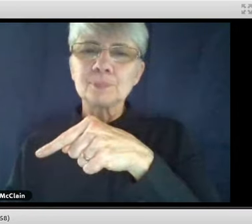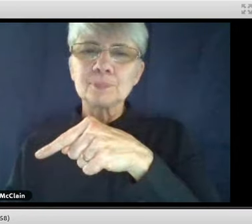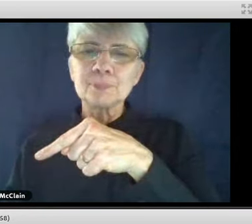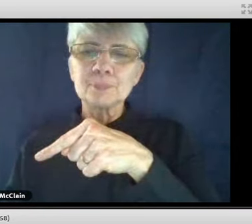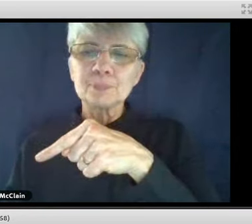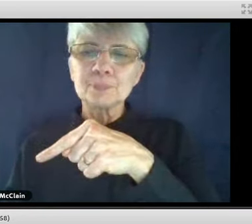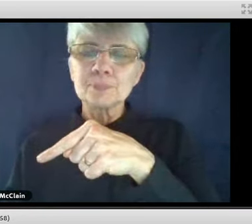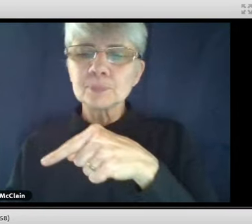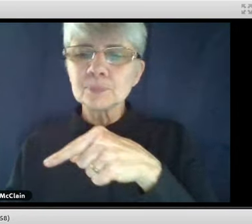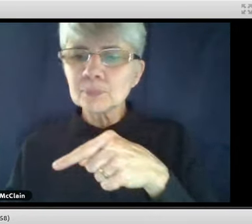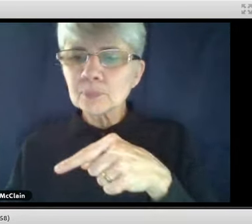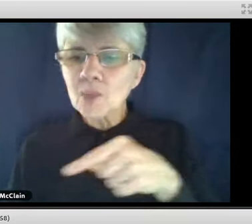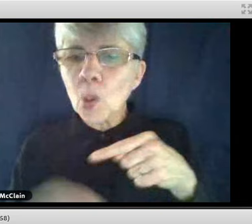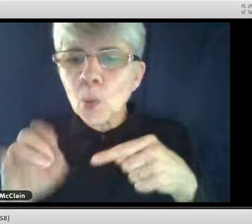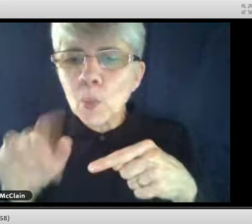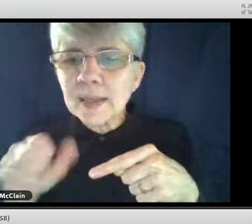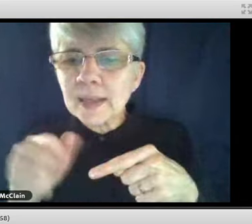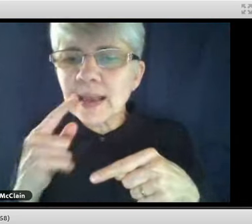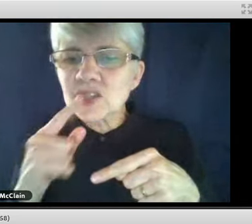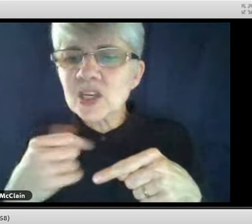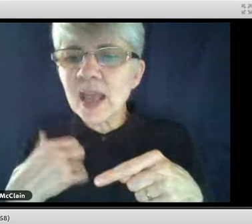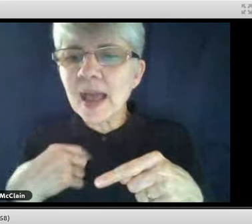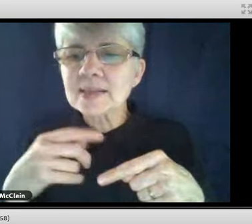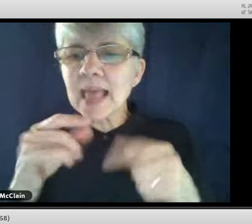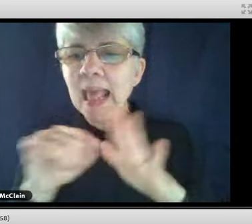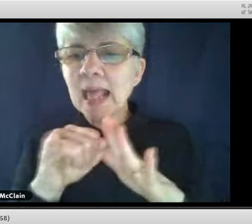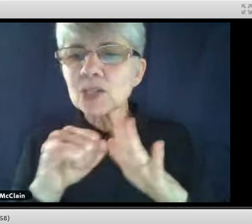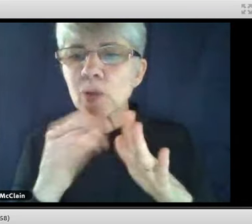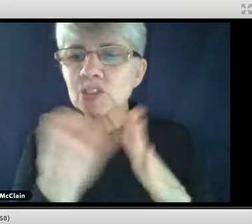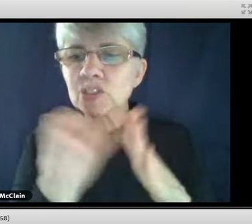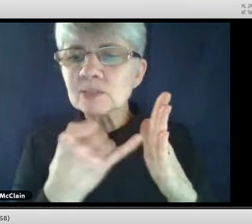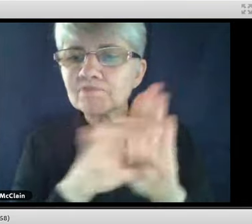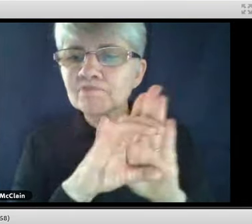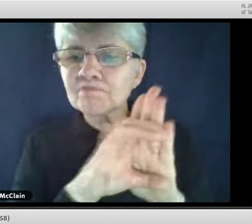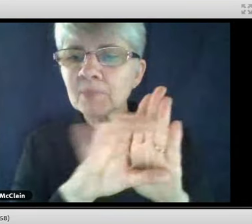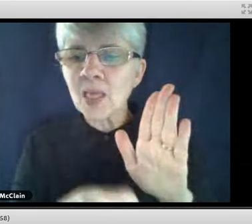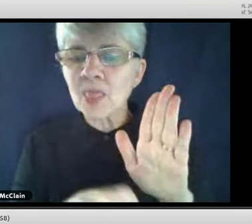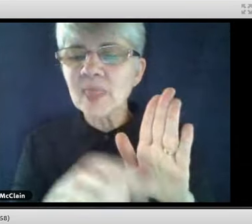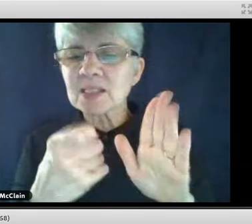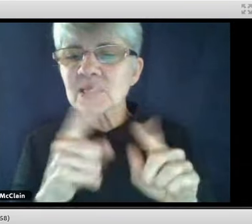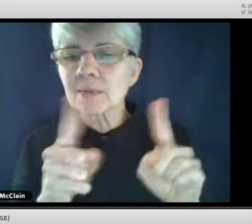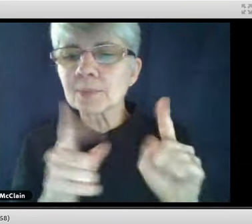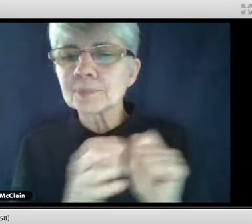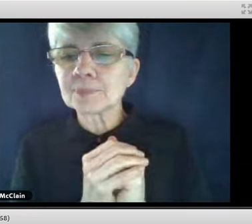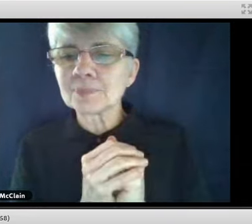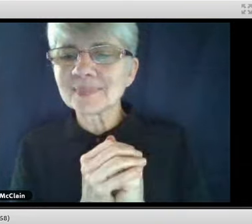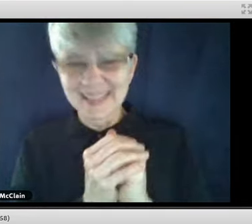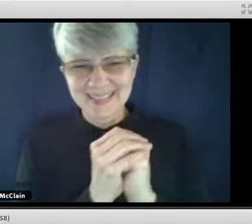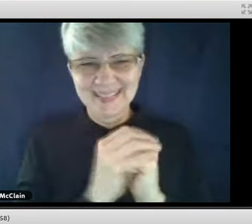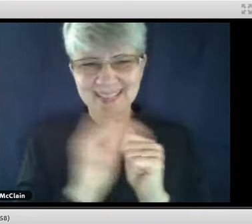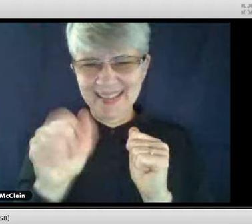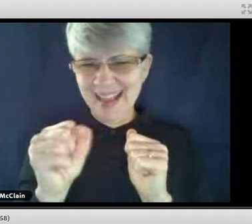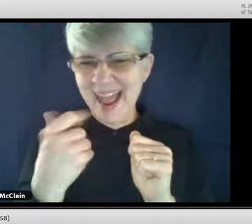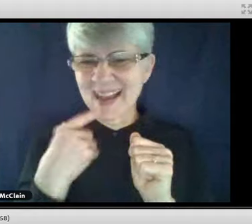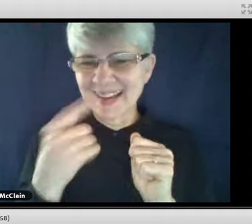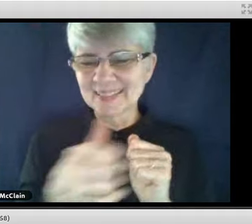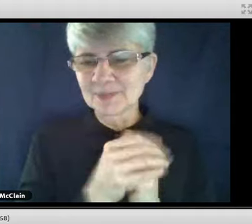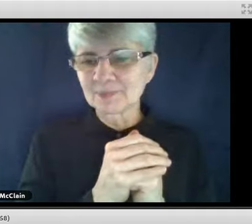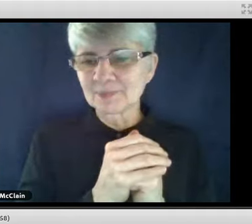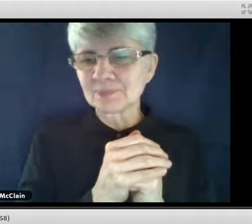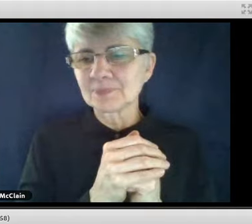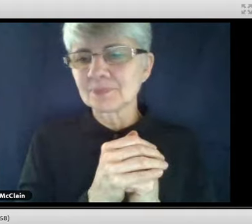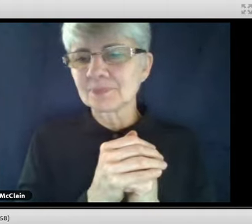But Ricky, yeah, if she sells prints the illustrations, that's a little separate. Yeah, I know you're going a little off